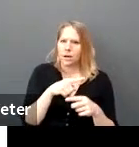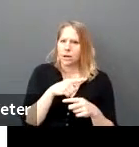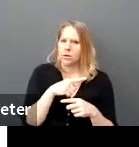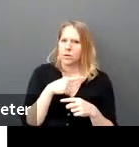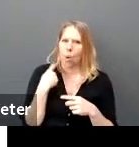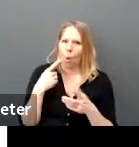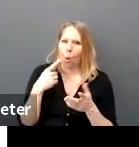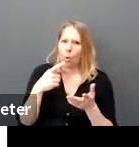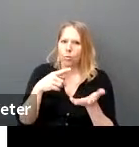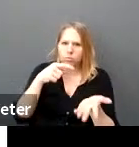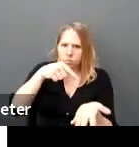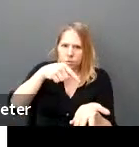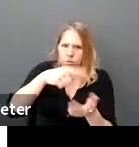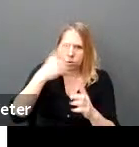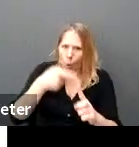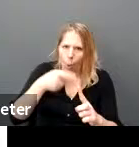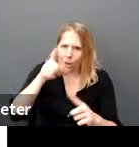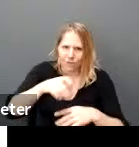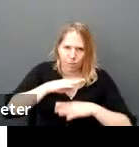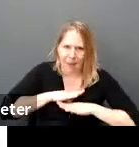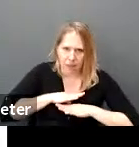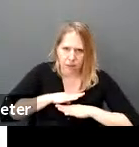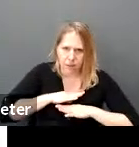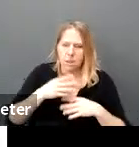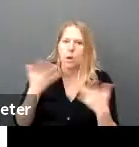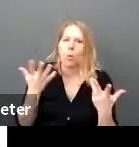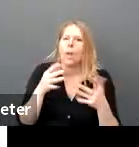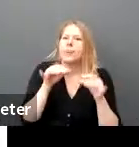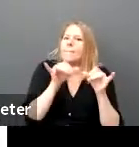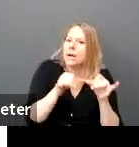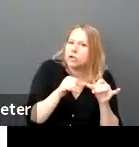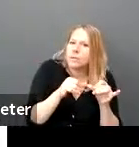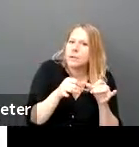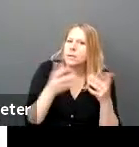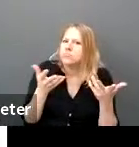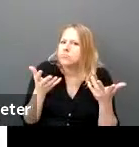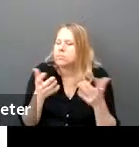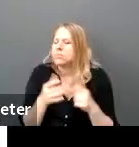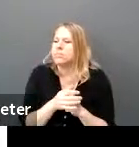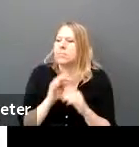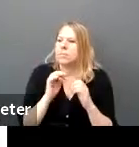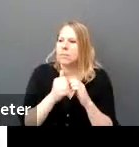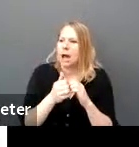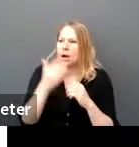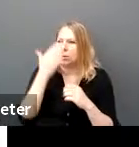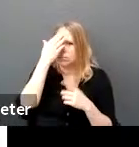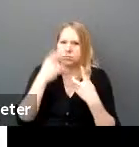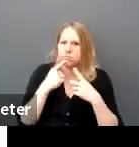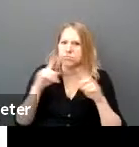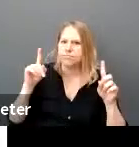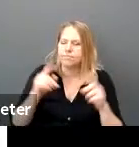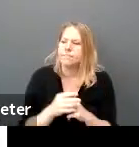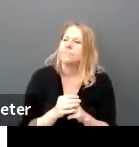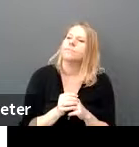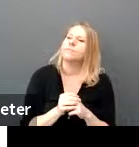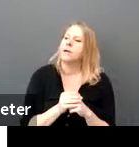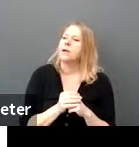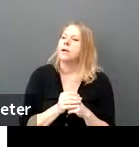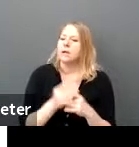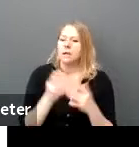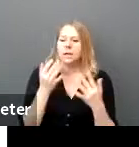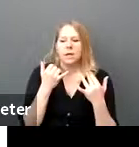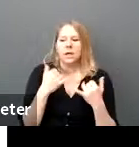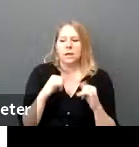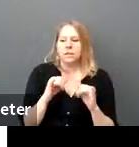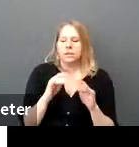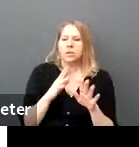be met, when objectives need to be met, when what the measurement and metric is from there. We're